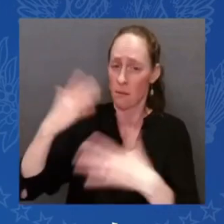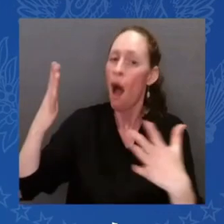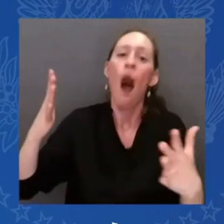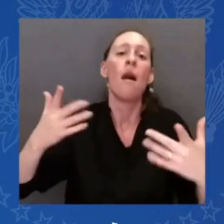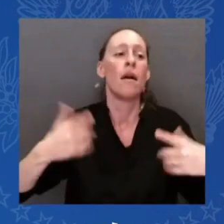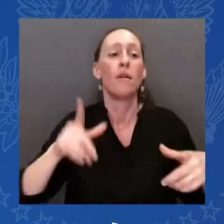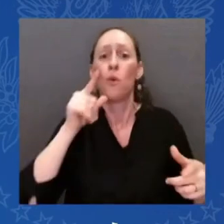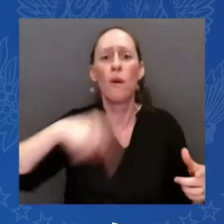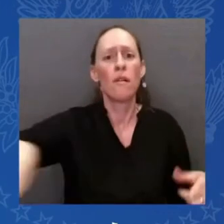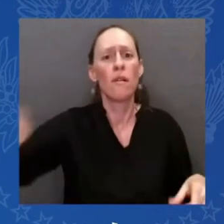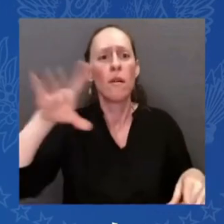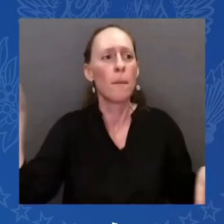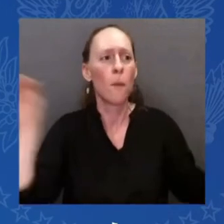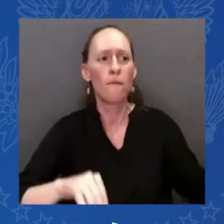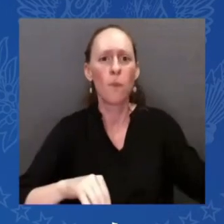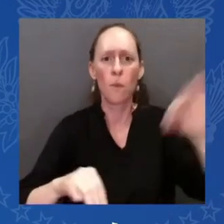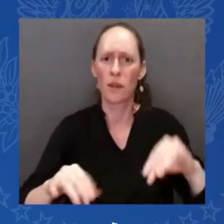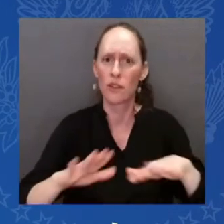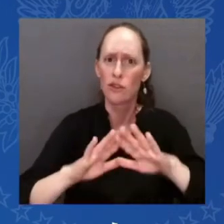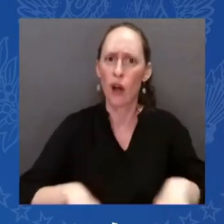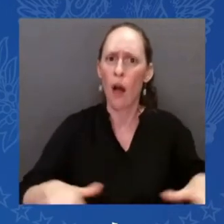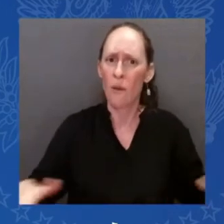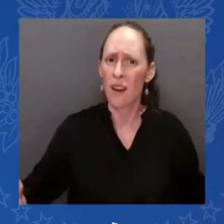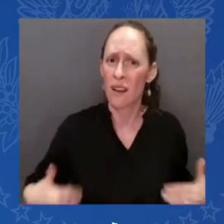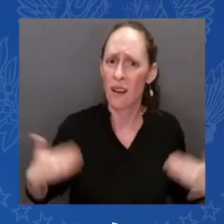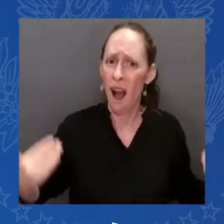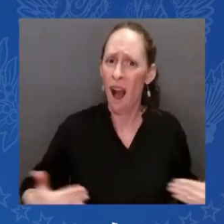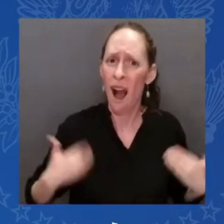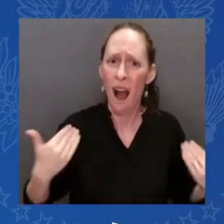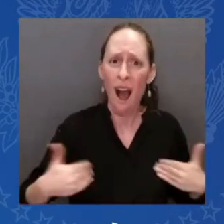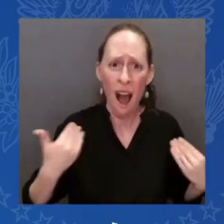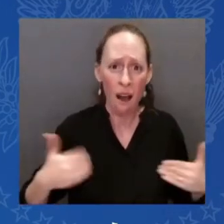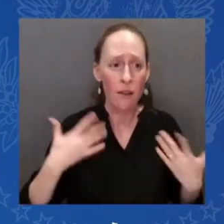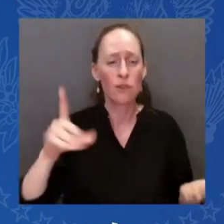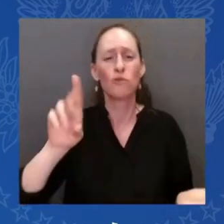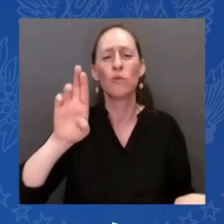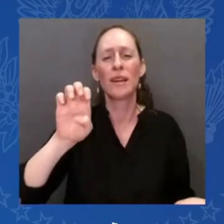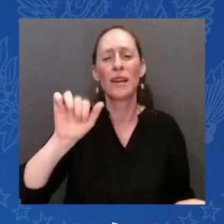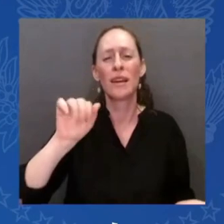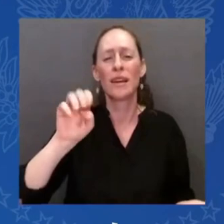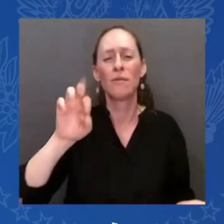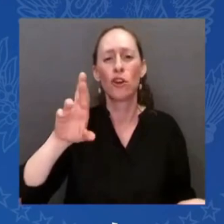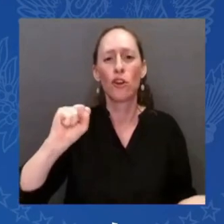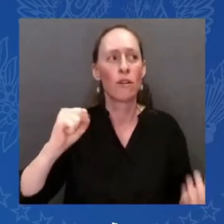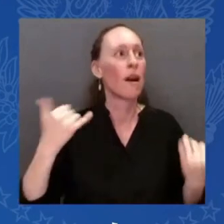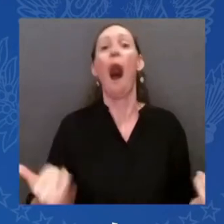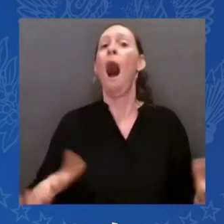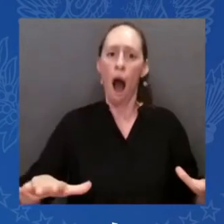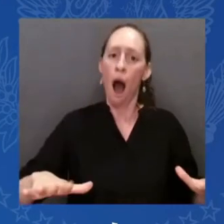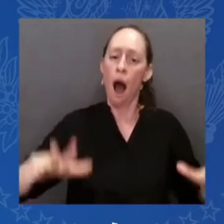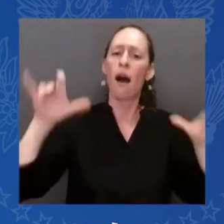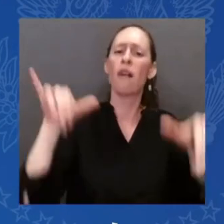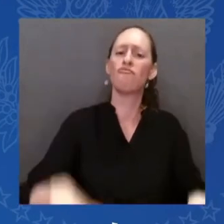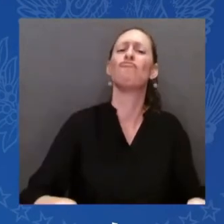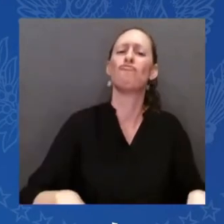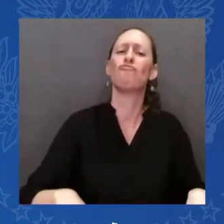who make invaluable contributions to our nation. You're damn right you are, I promise you.